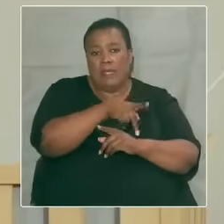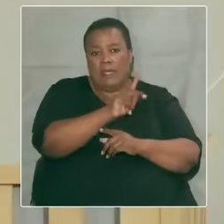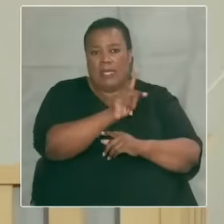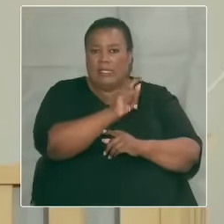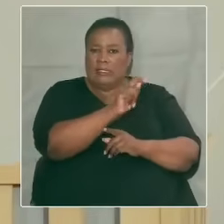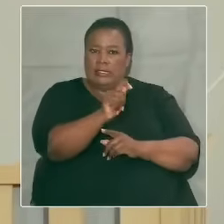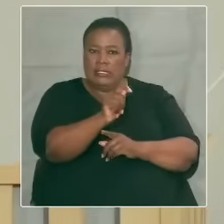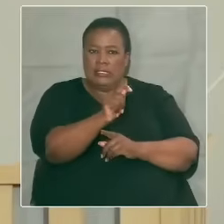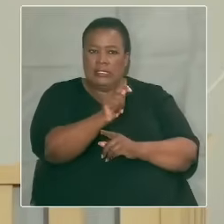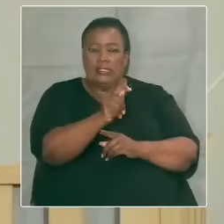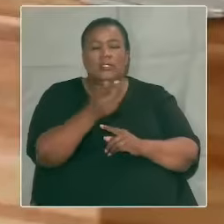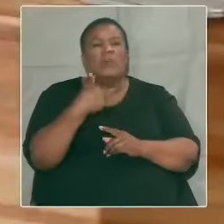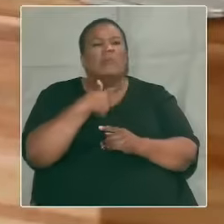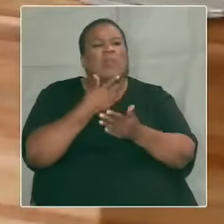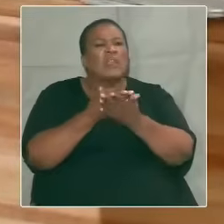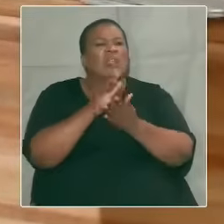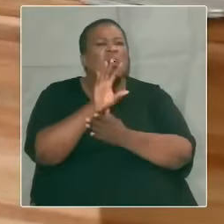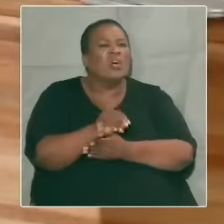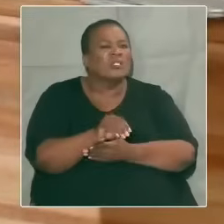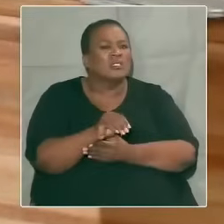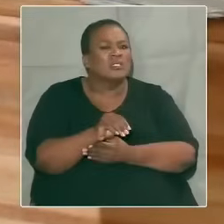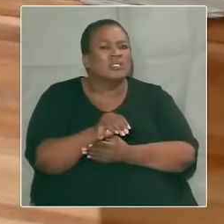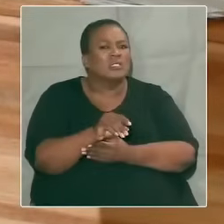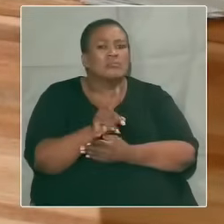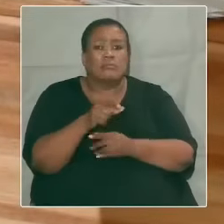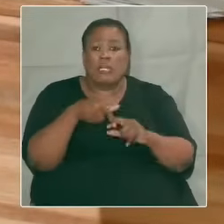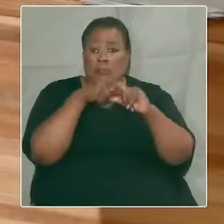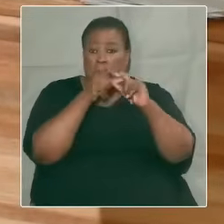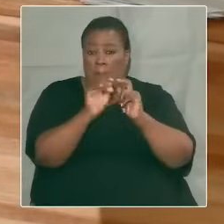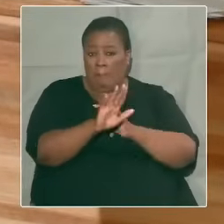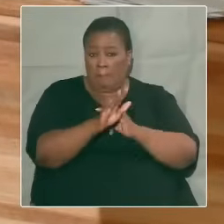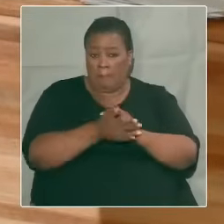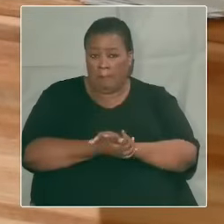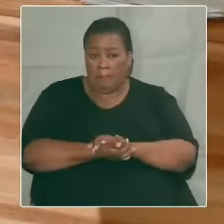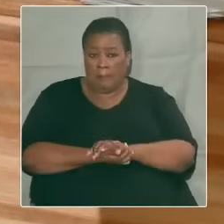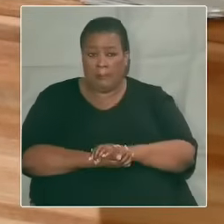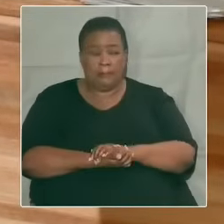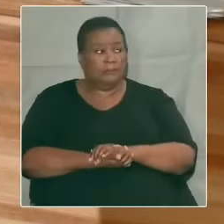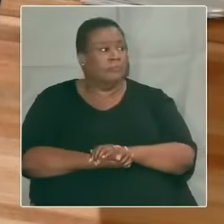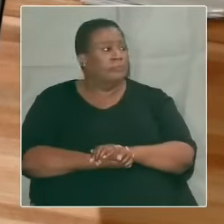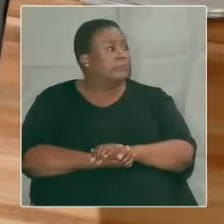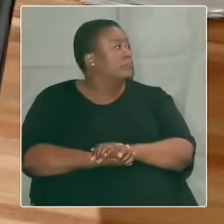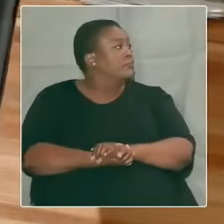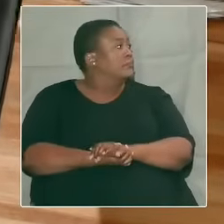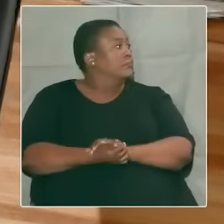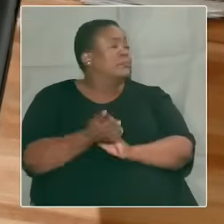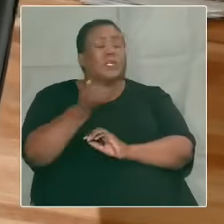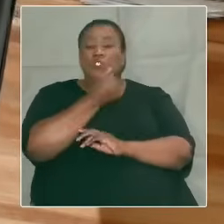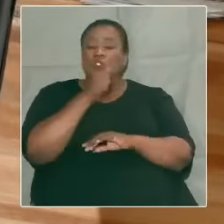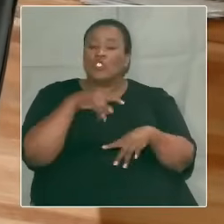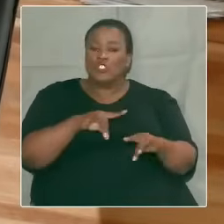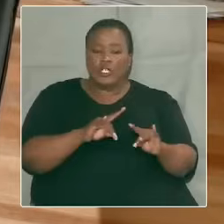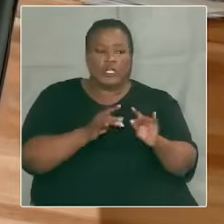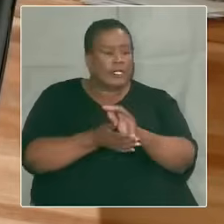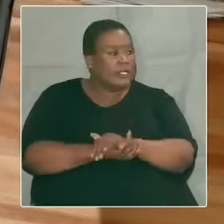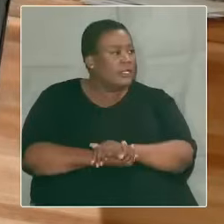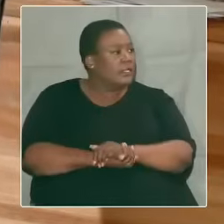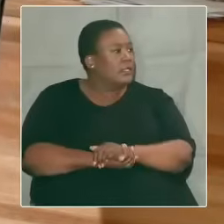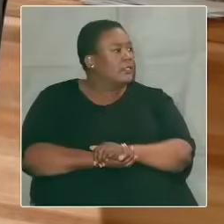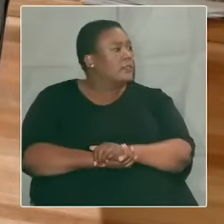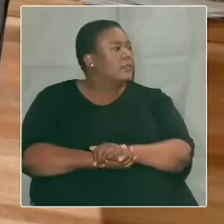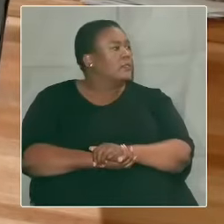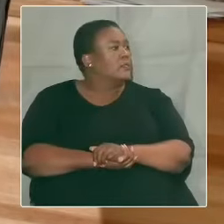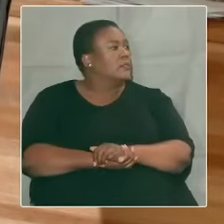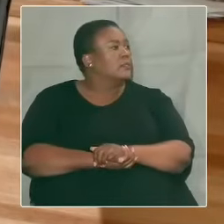Sorry, yes. And can I just ask you, sorry, can I just stop you there? Okay. Oh, sorry, Chair. Yes. Thank you, Mr. Mutau. Can